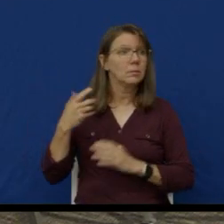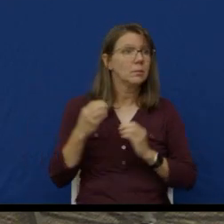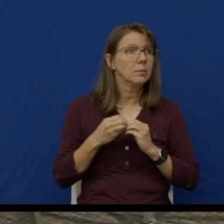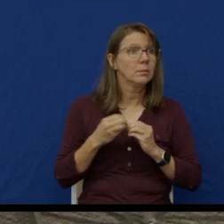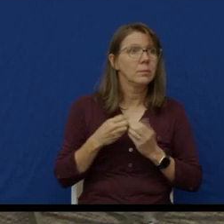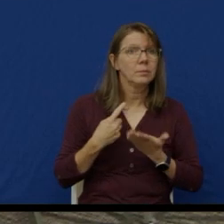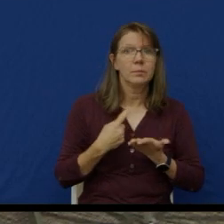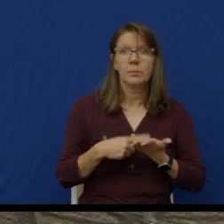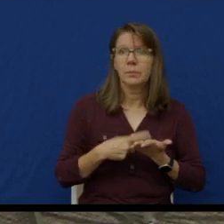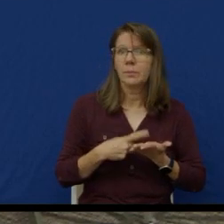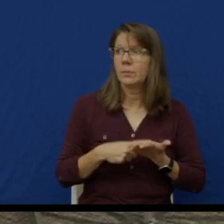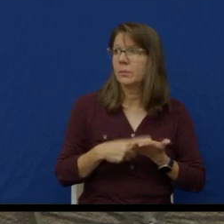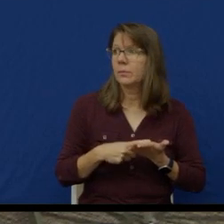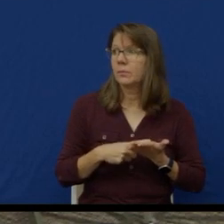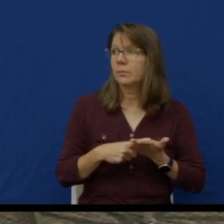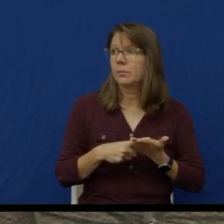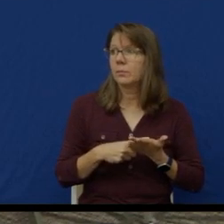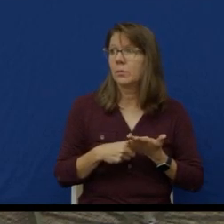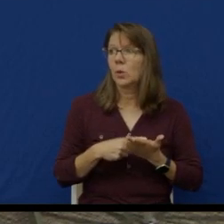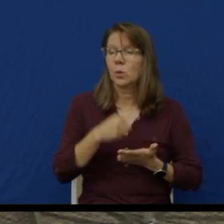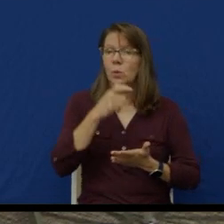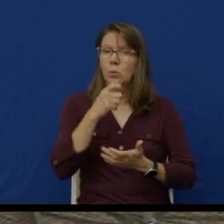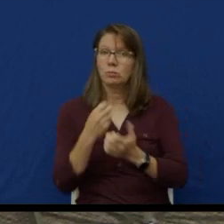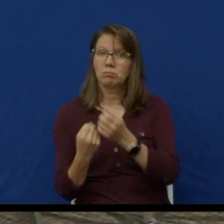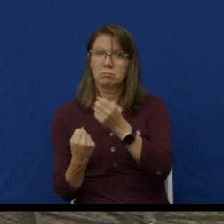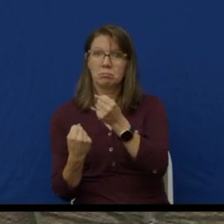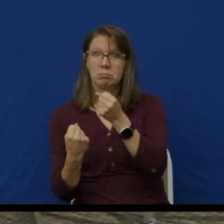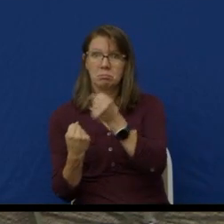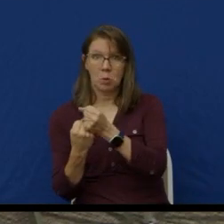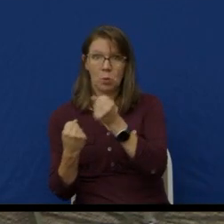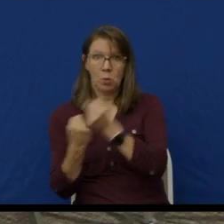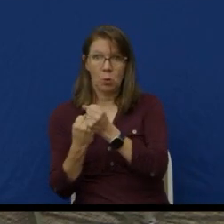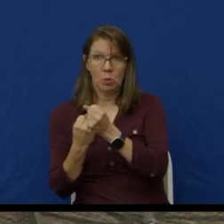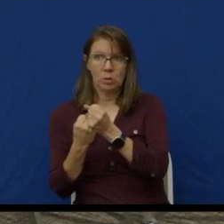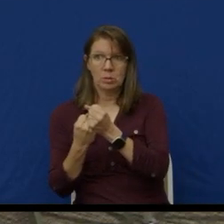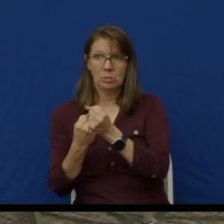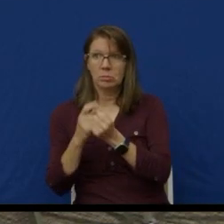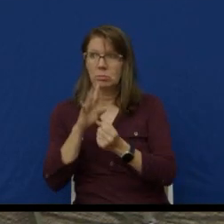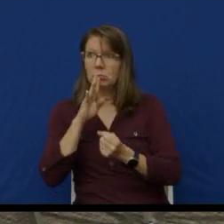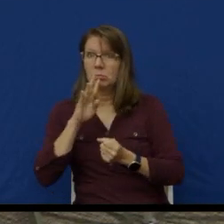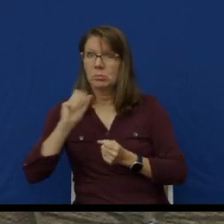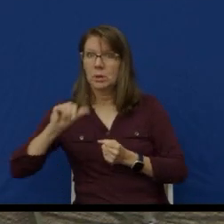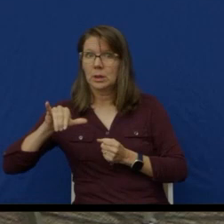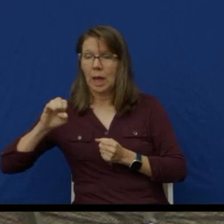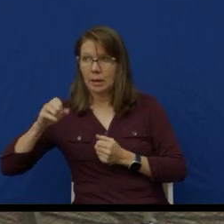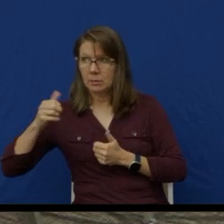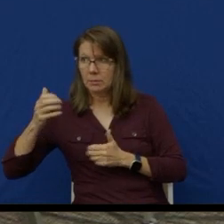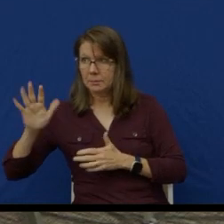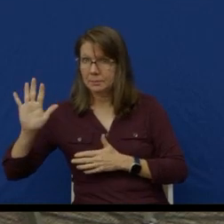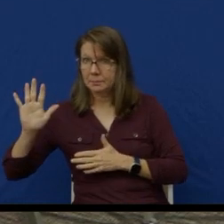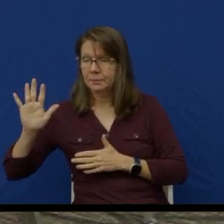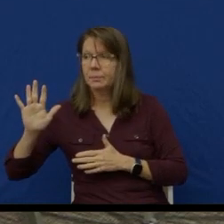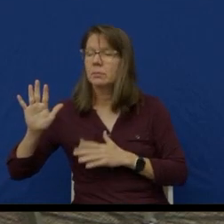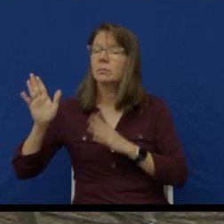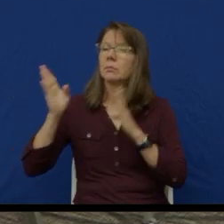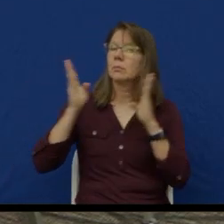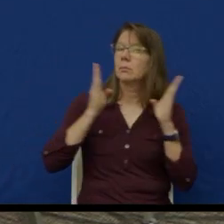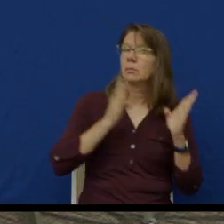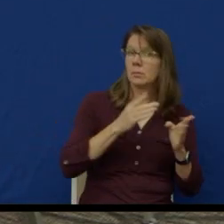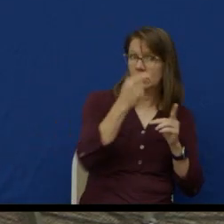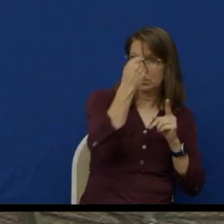I'll put the question. All in favor of approving this motion, please say aye. Aye. Is there any